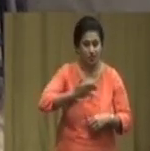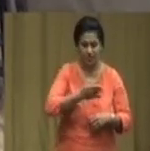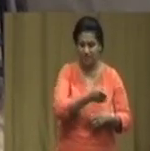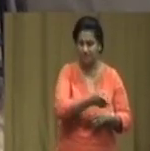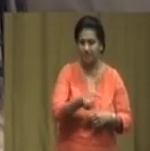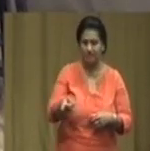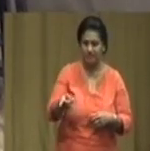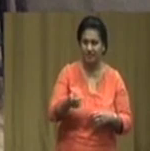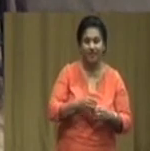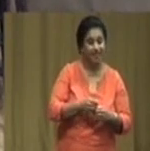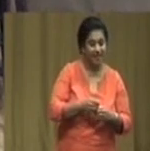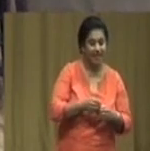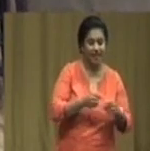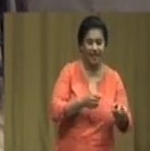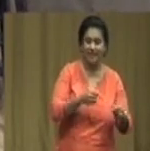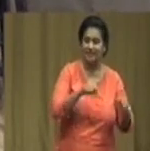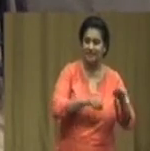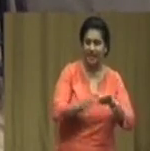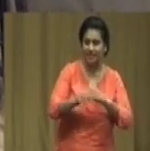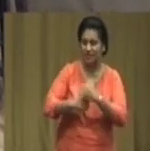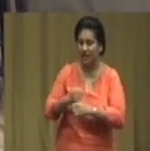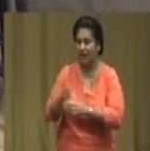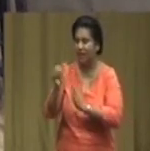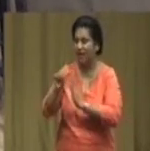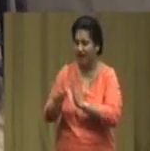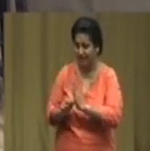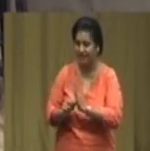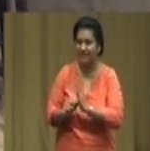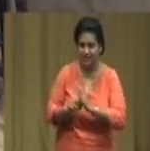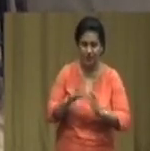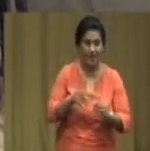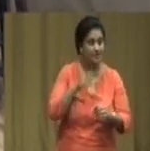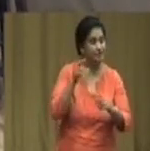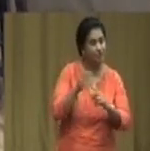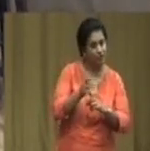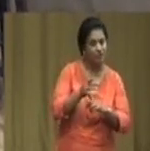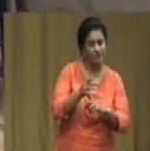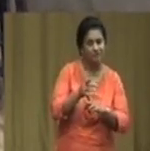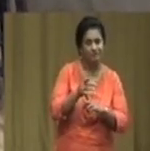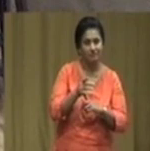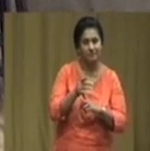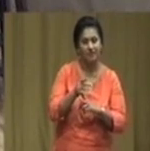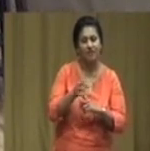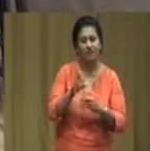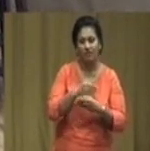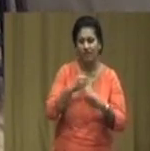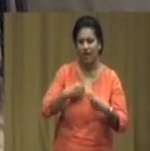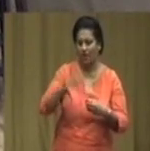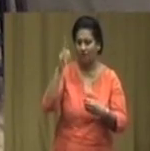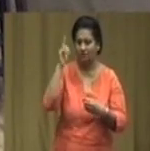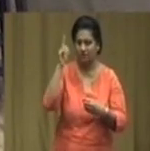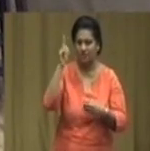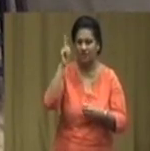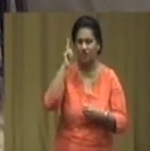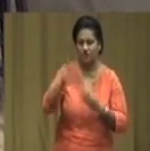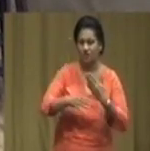the artist in each one of us, which I think is key and core to our work as educators.